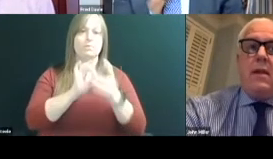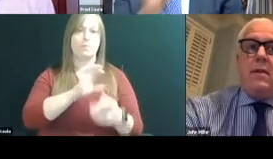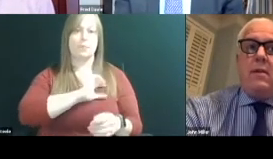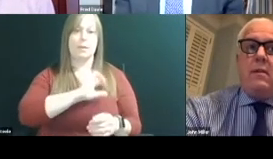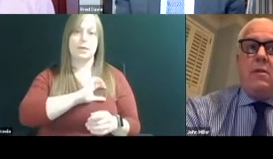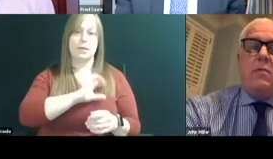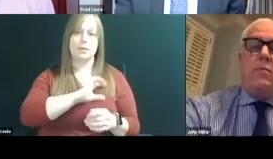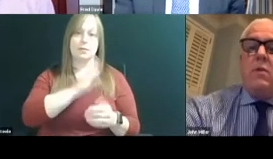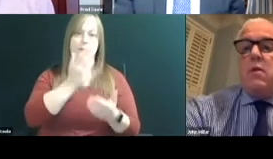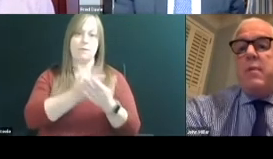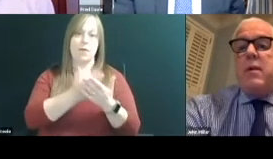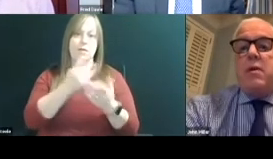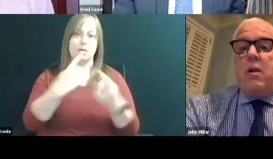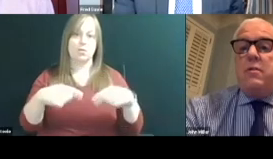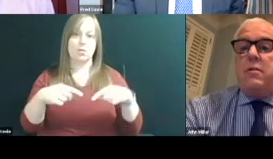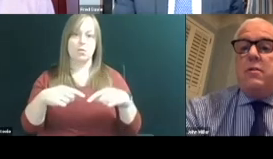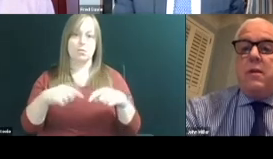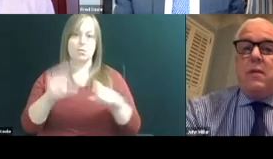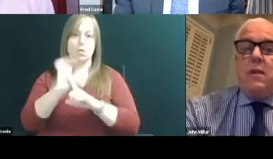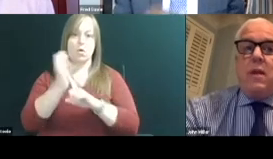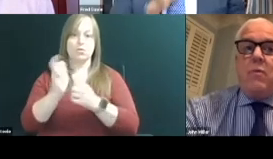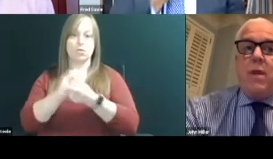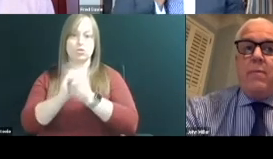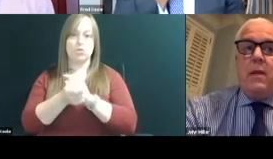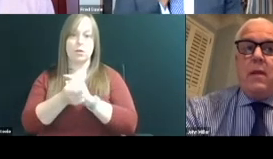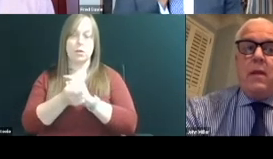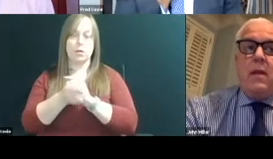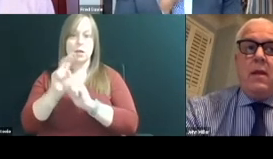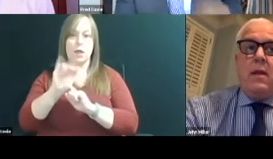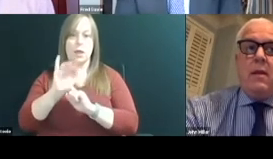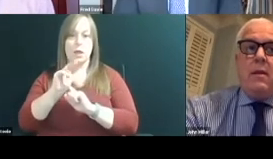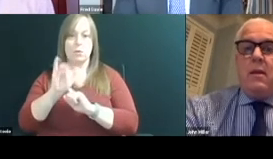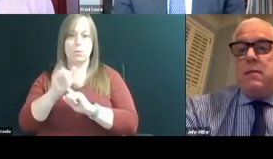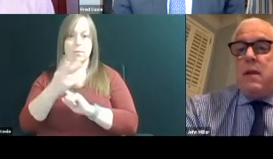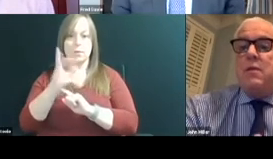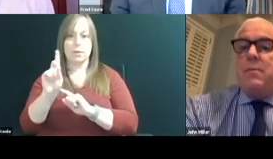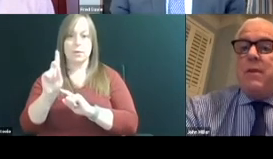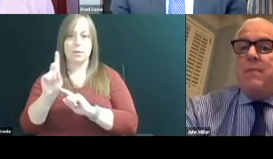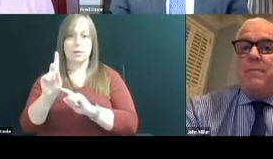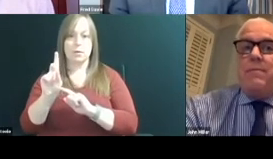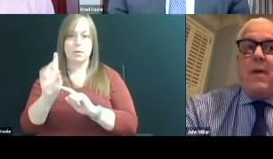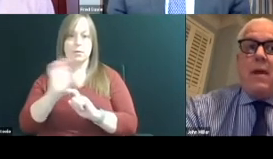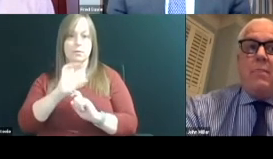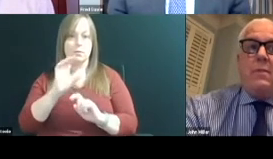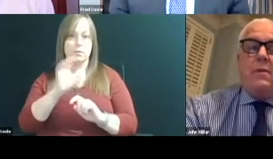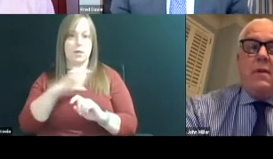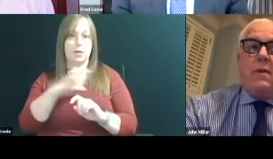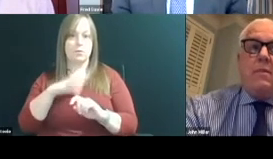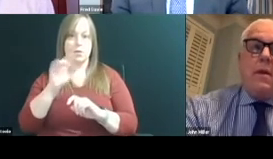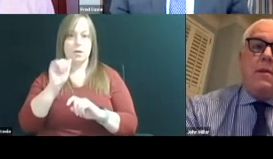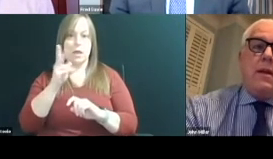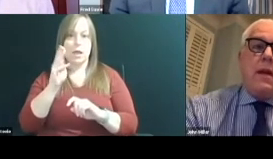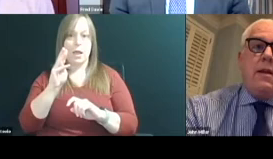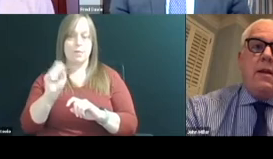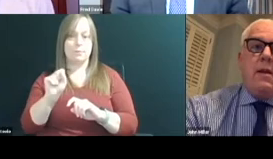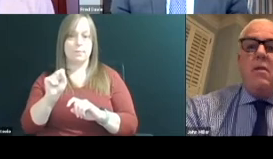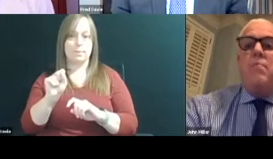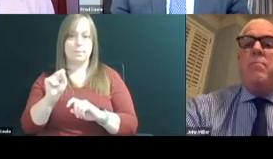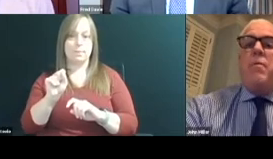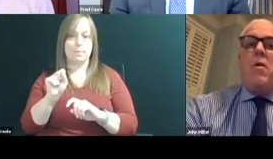that's a valid discussion. When you talk about culture change in the NYPD, as Councilman Adams hinted